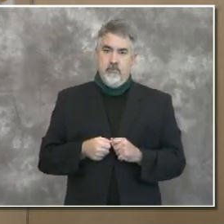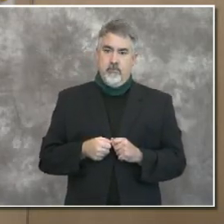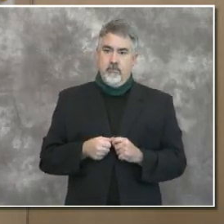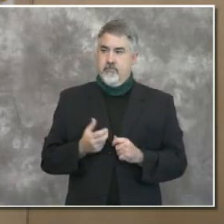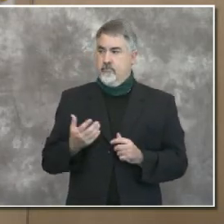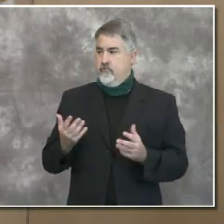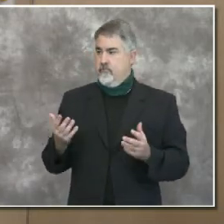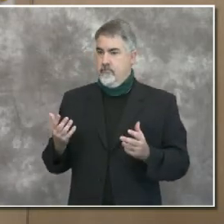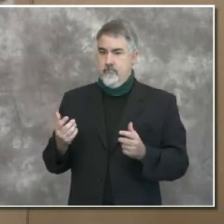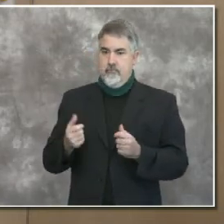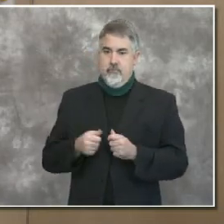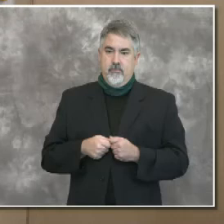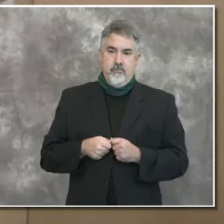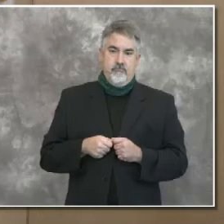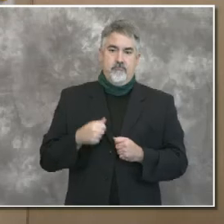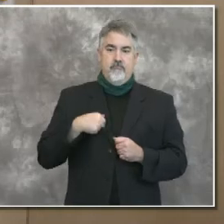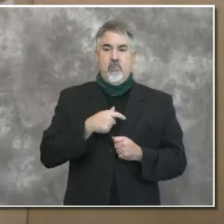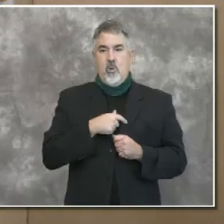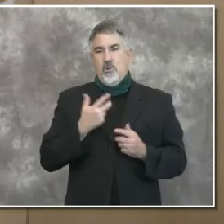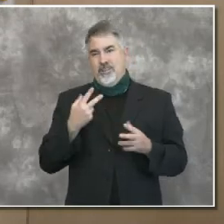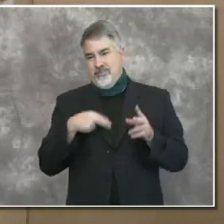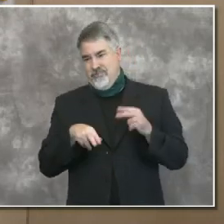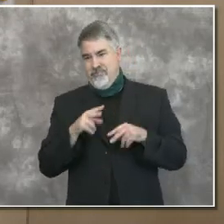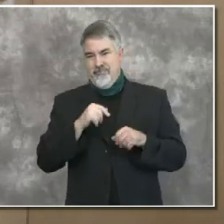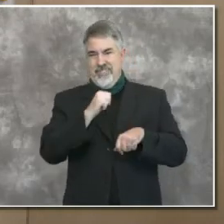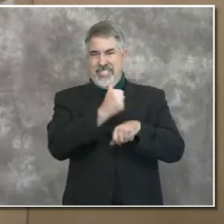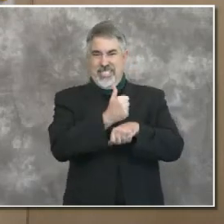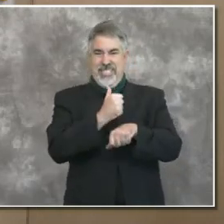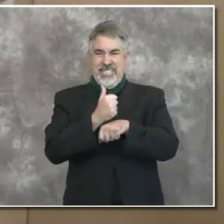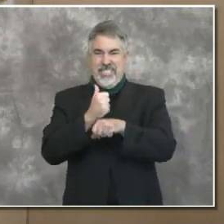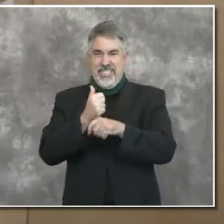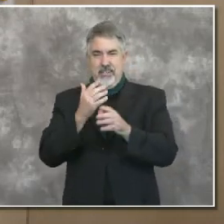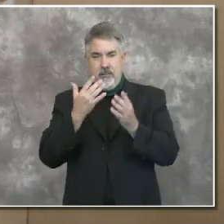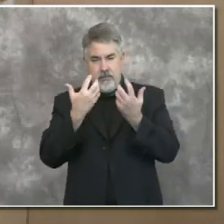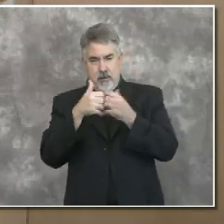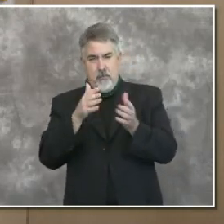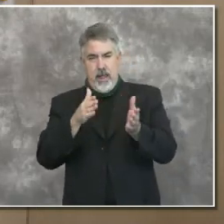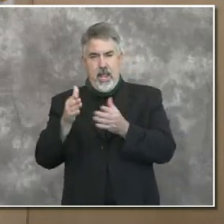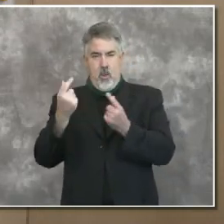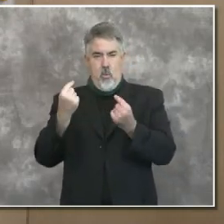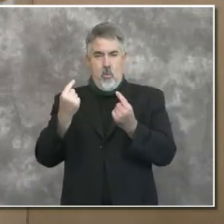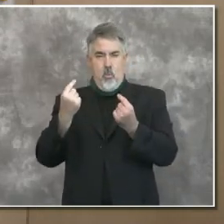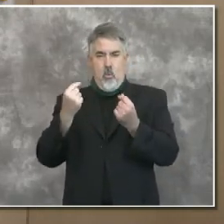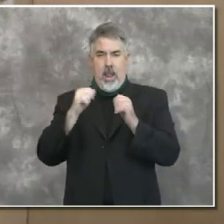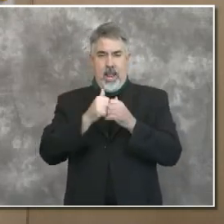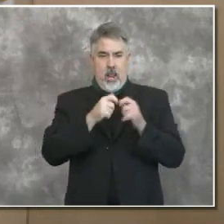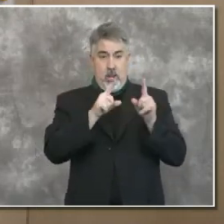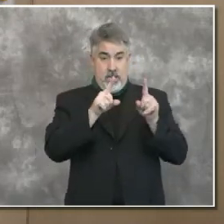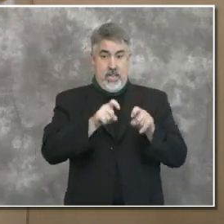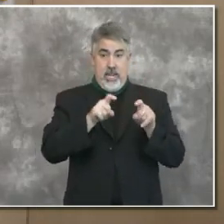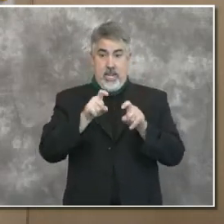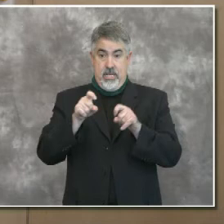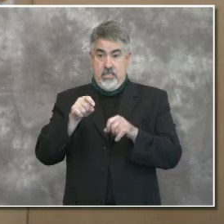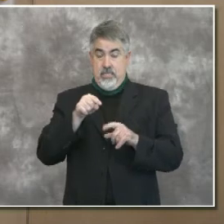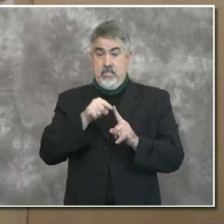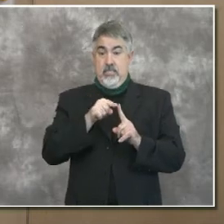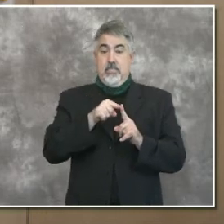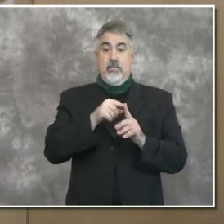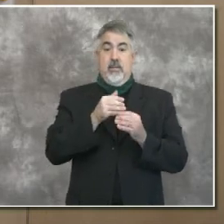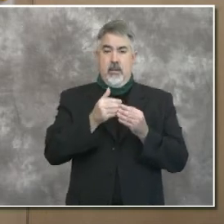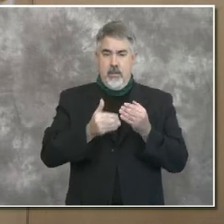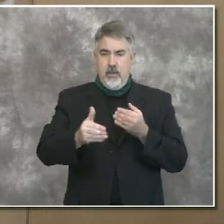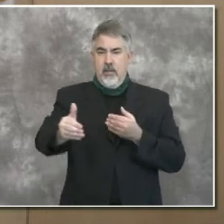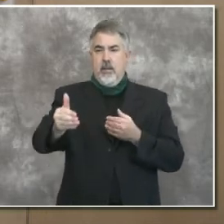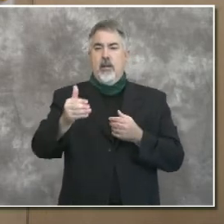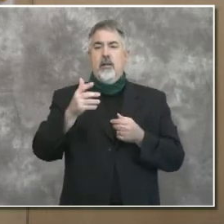basically a strategy based on the number of tests that need to be performed over the next several days to